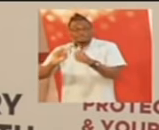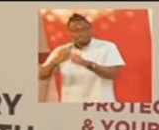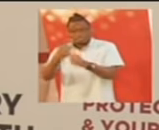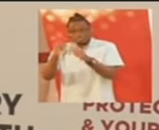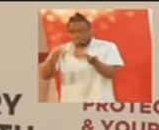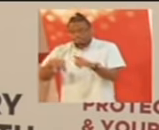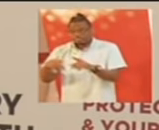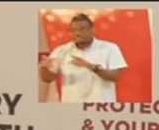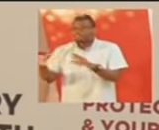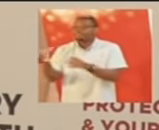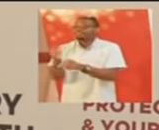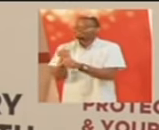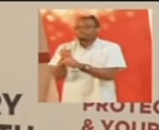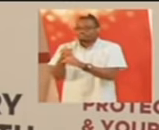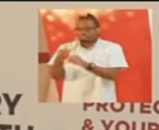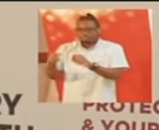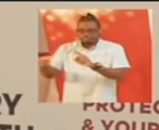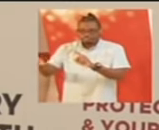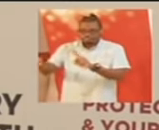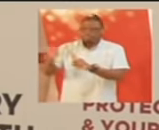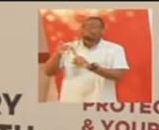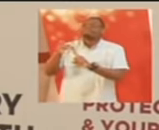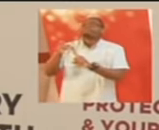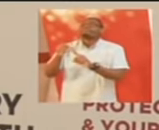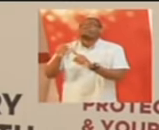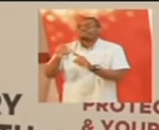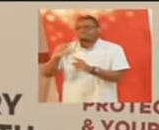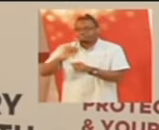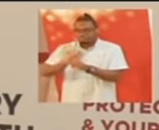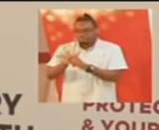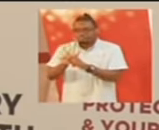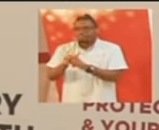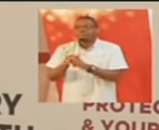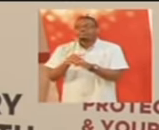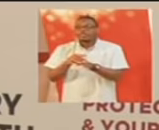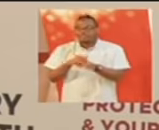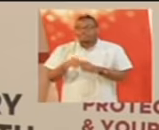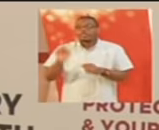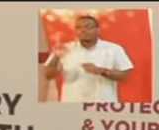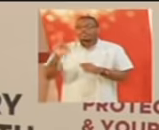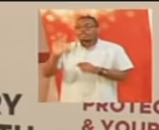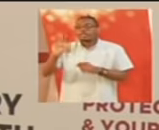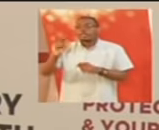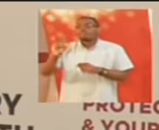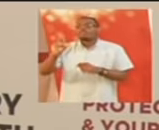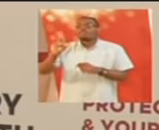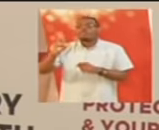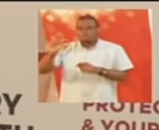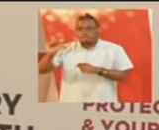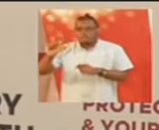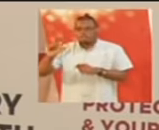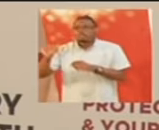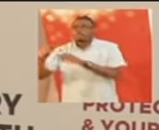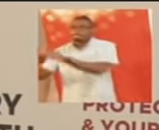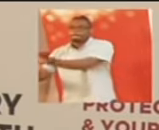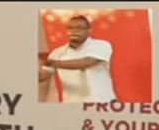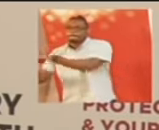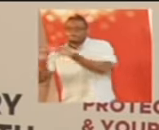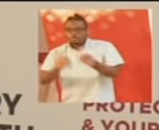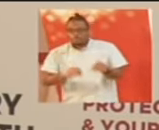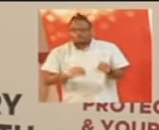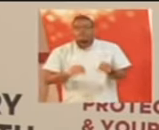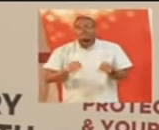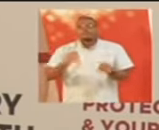patient was hospitalized at the Cora Hospital, and then 2 days later, the Covet Medical and Multi-Training Facility accepted